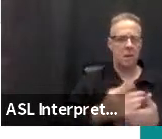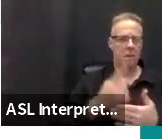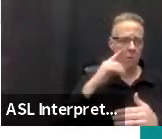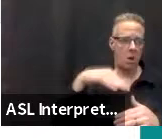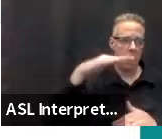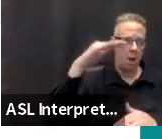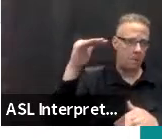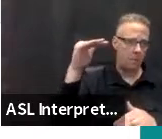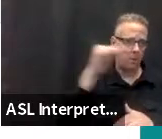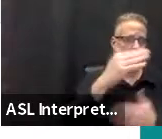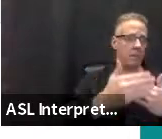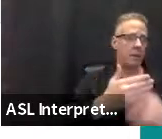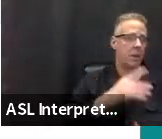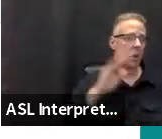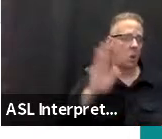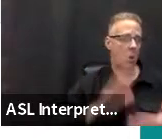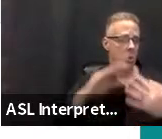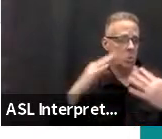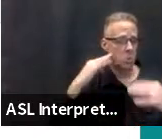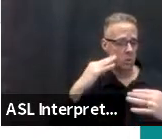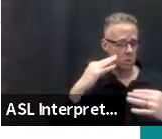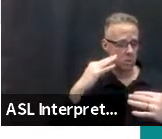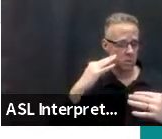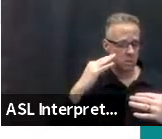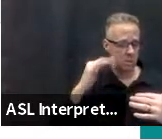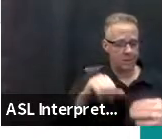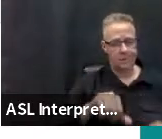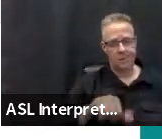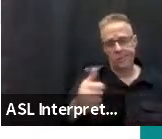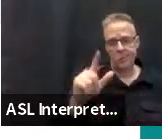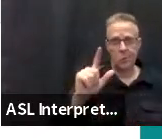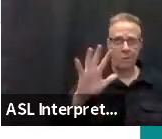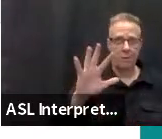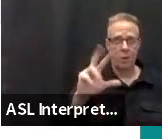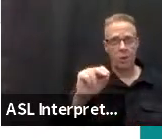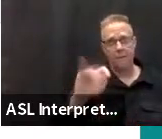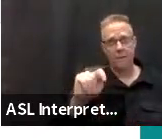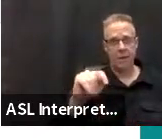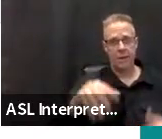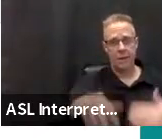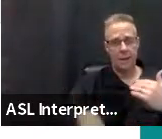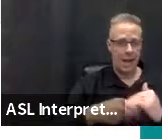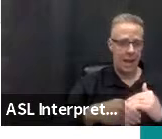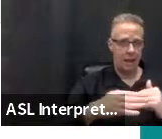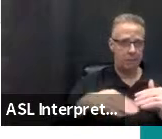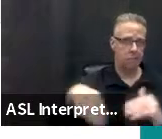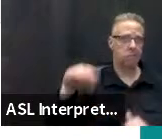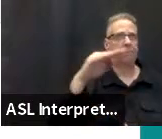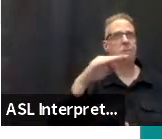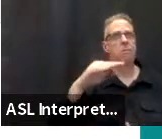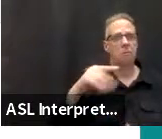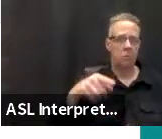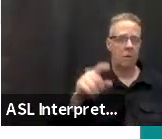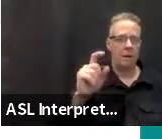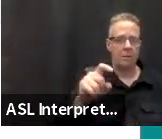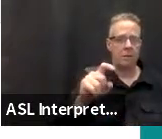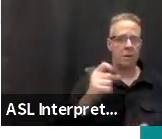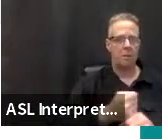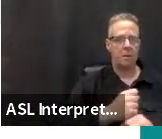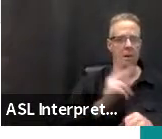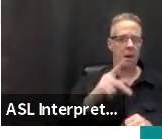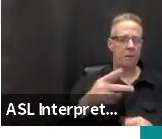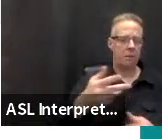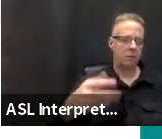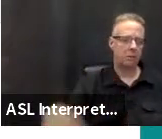for noise, that's another 25, 30 feet that you have to, of elevation that you have to make up on either